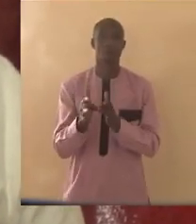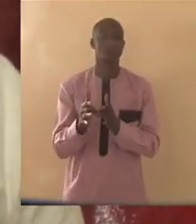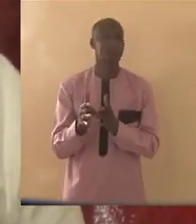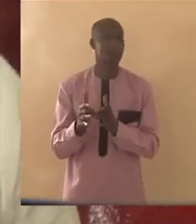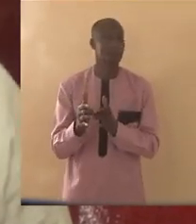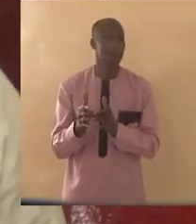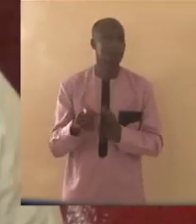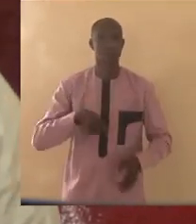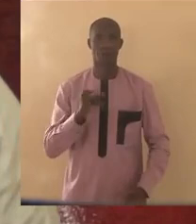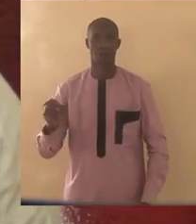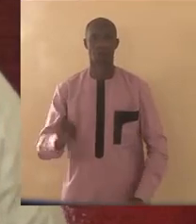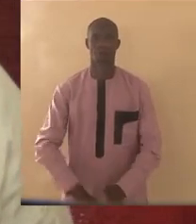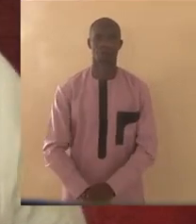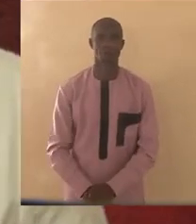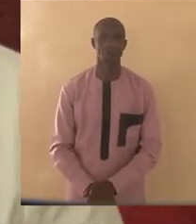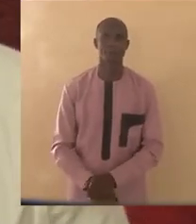the